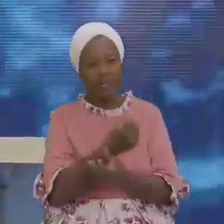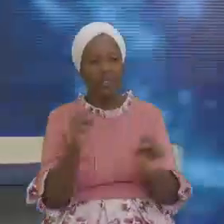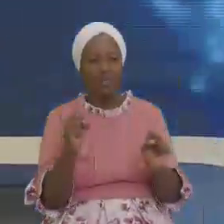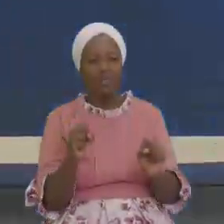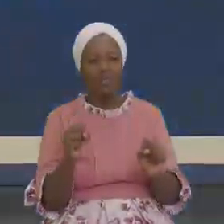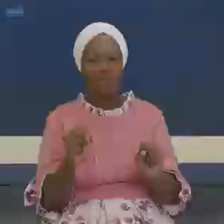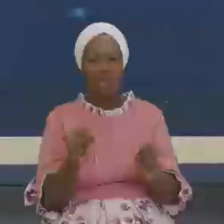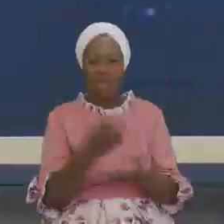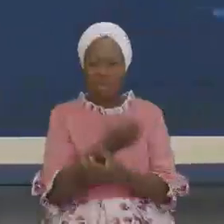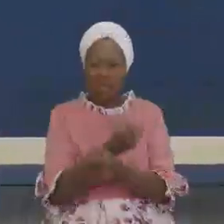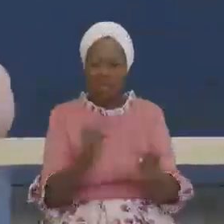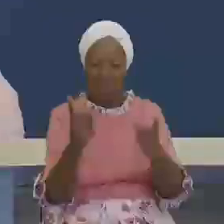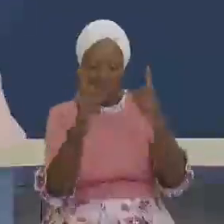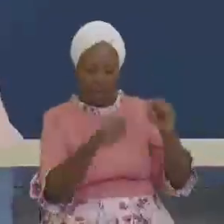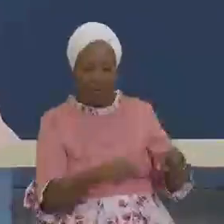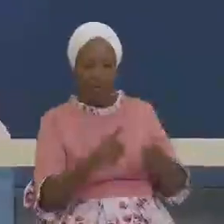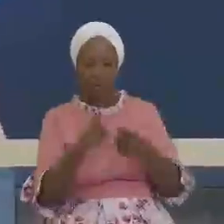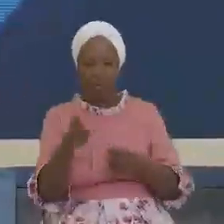Salvation comes to you today.